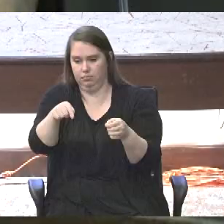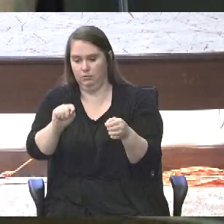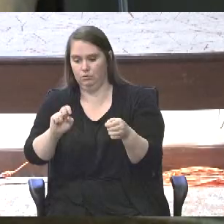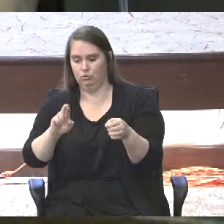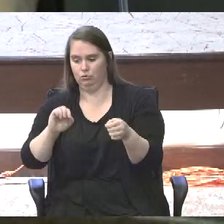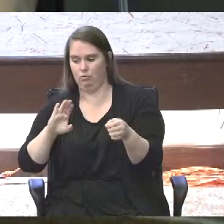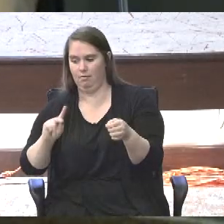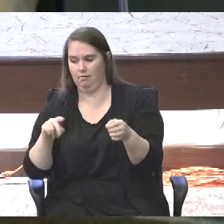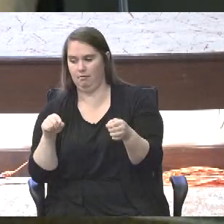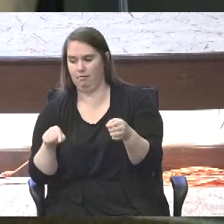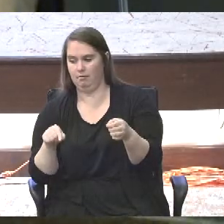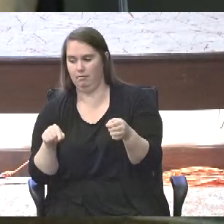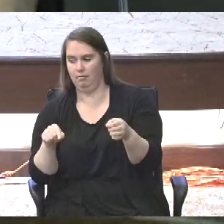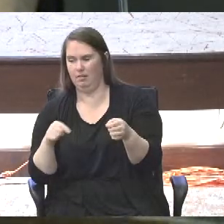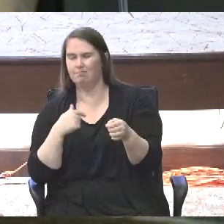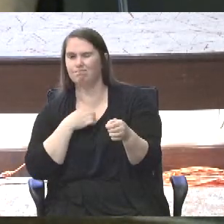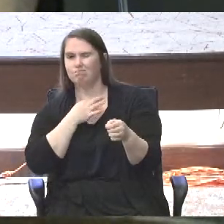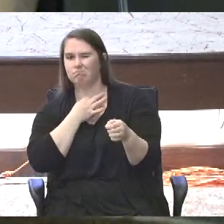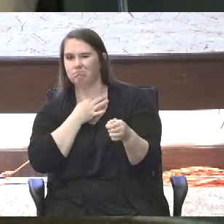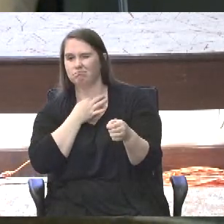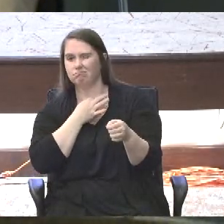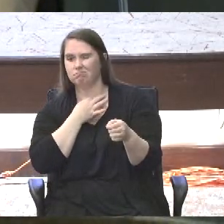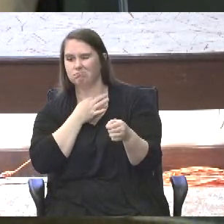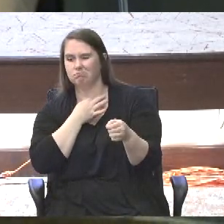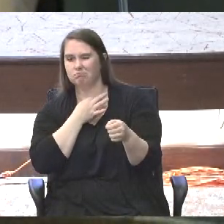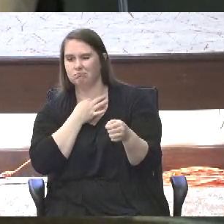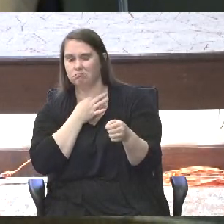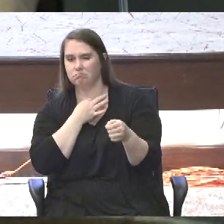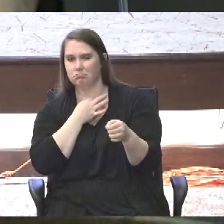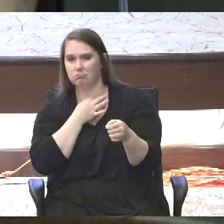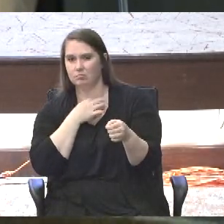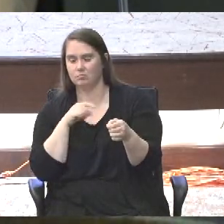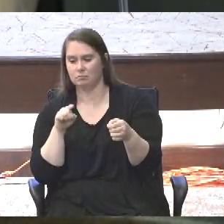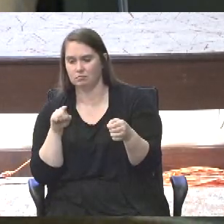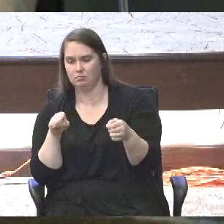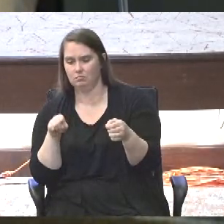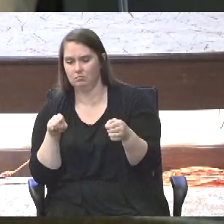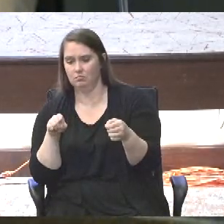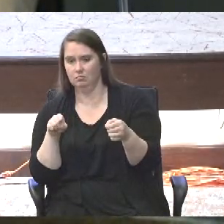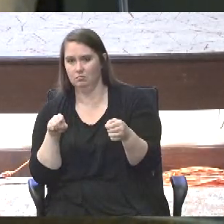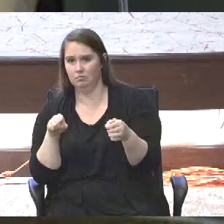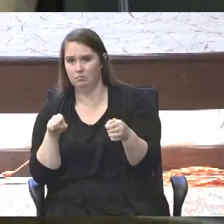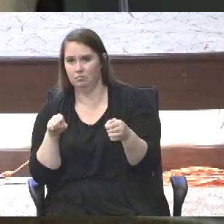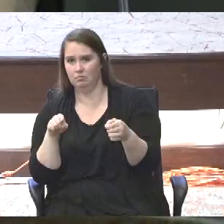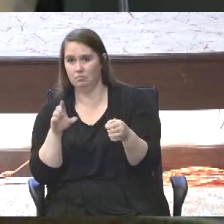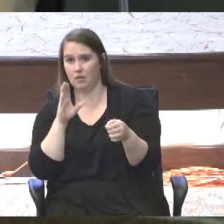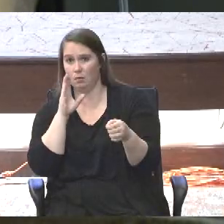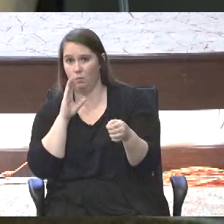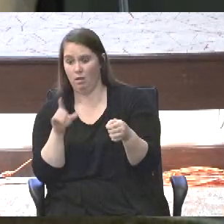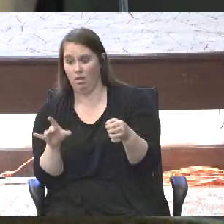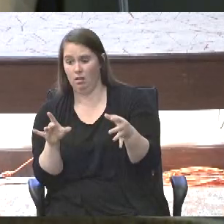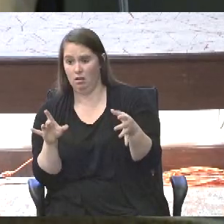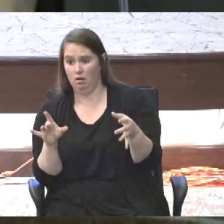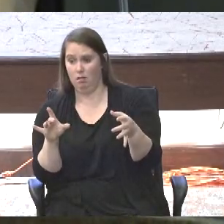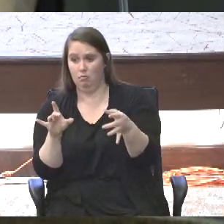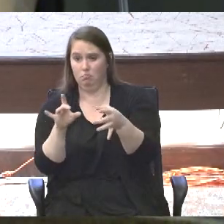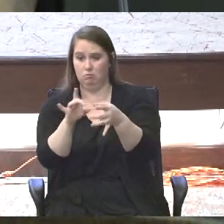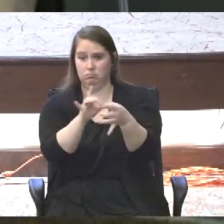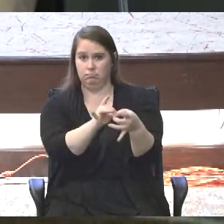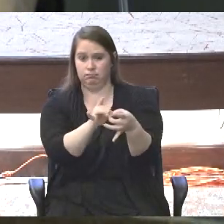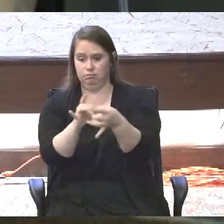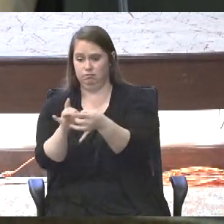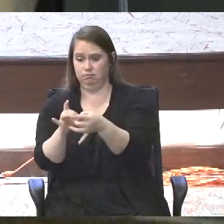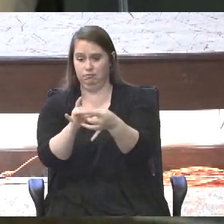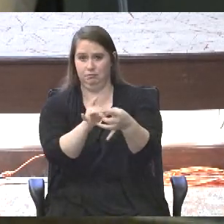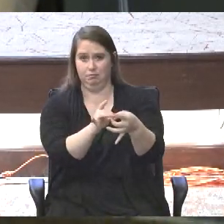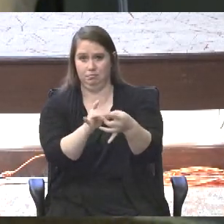underway, I was just wondering if it was going to go in line with what we're doing there. Is it going to go hand in hand?